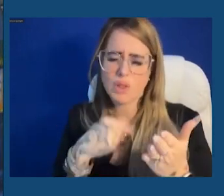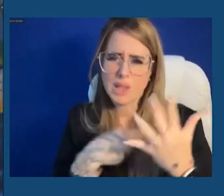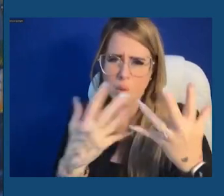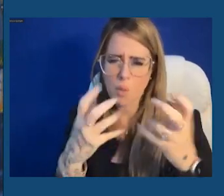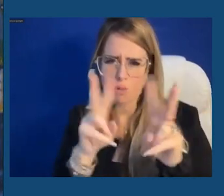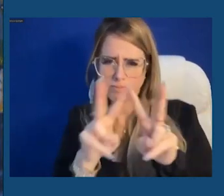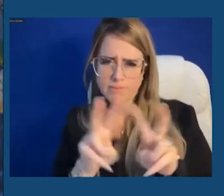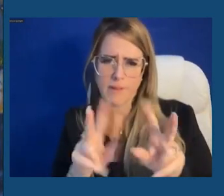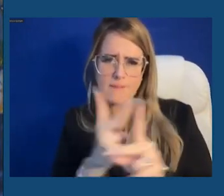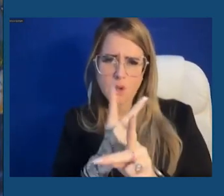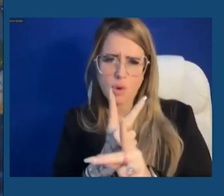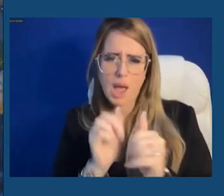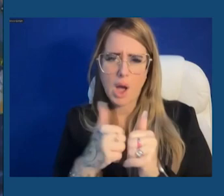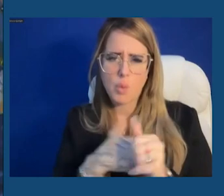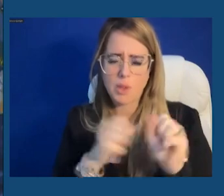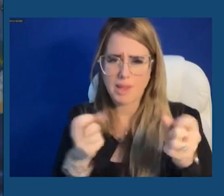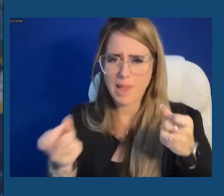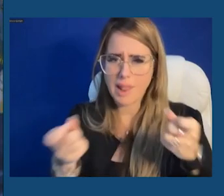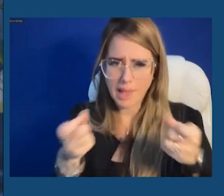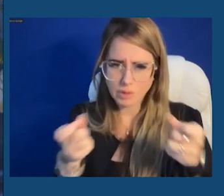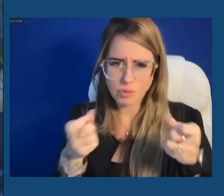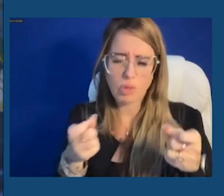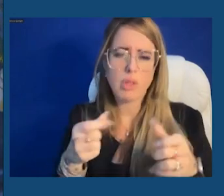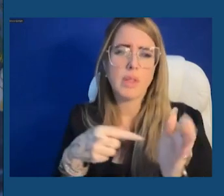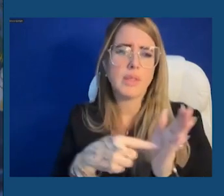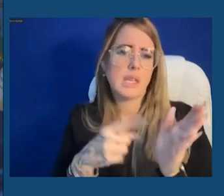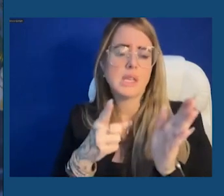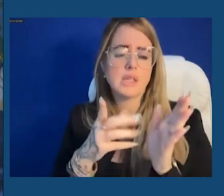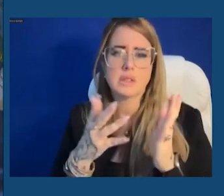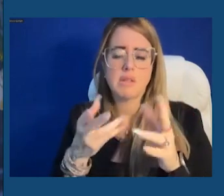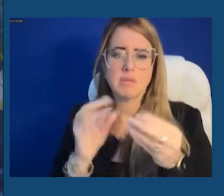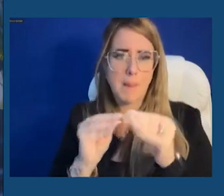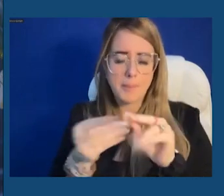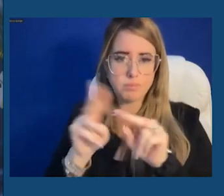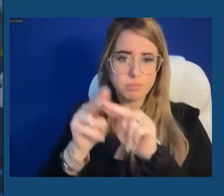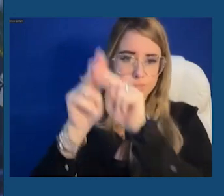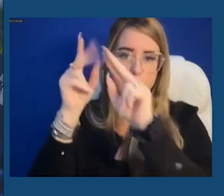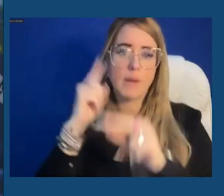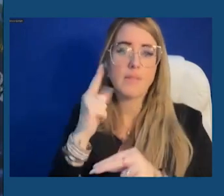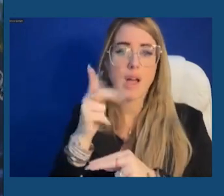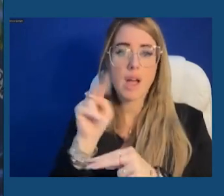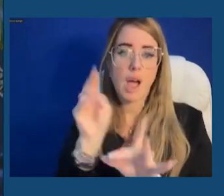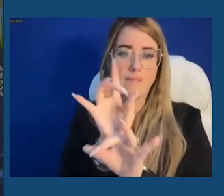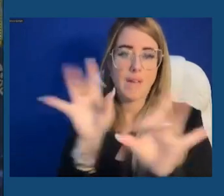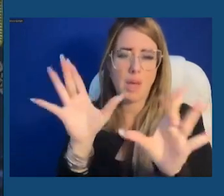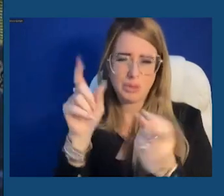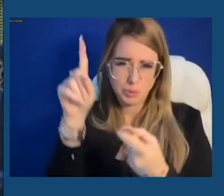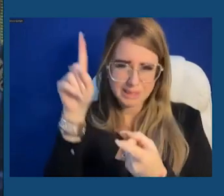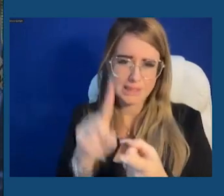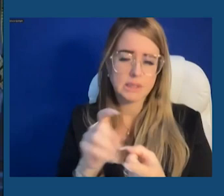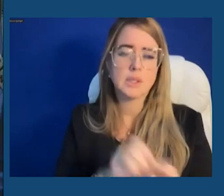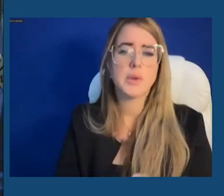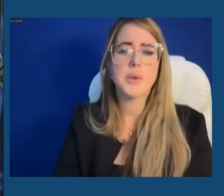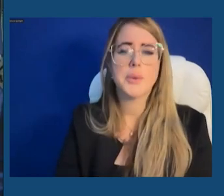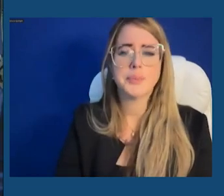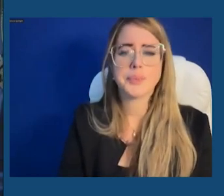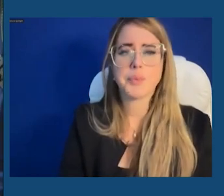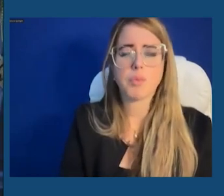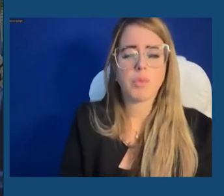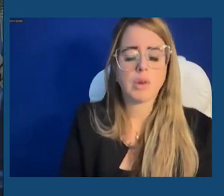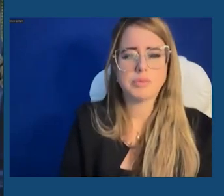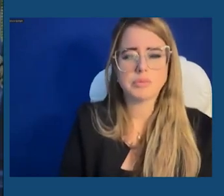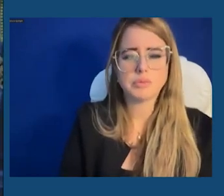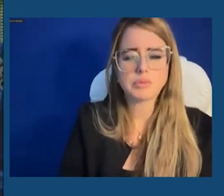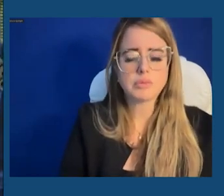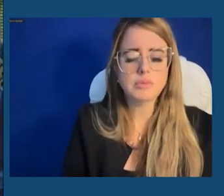can get our handle over the spike in violence and gun violence in particular. I wanted to talk to them about what we've already